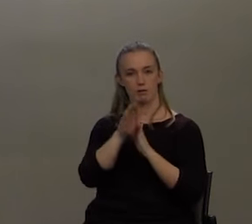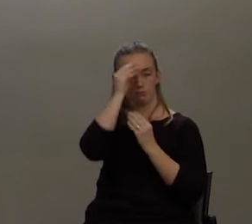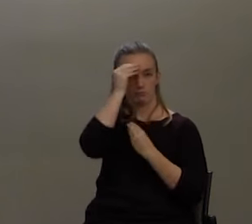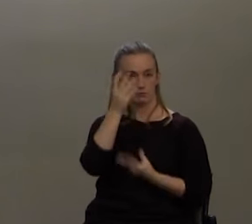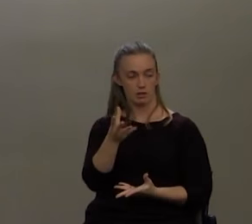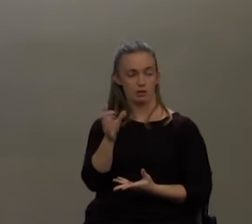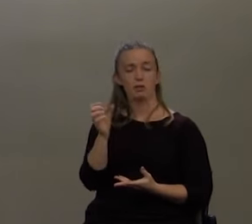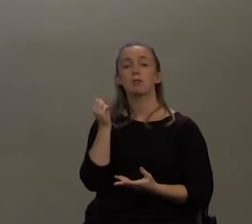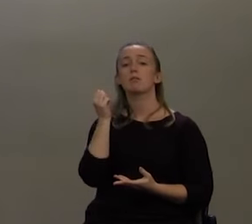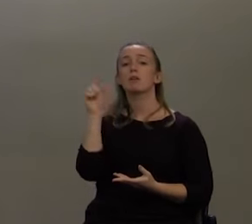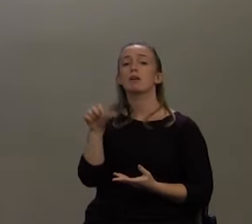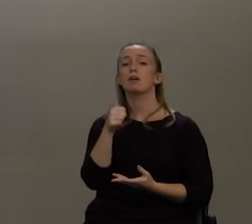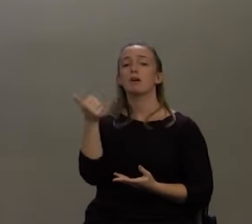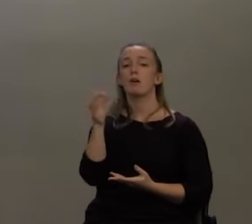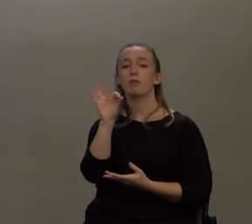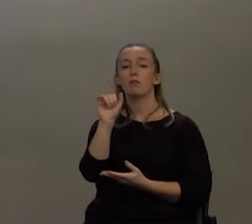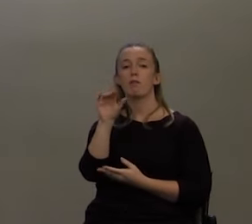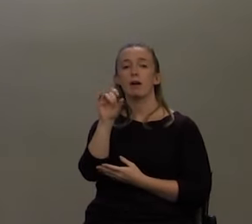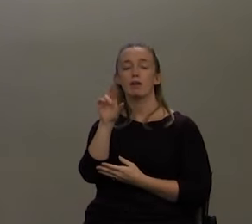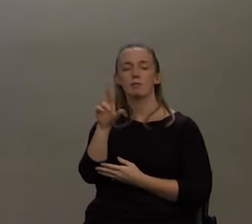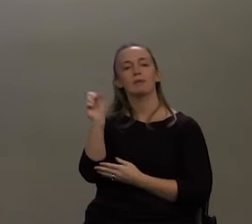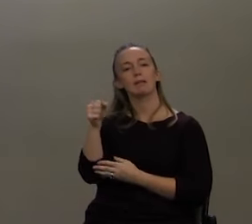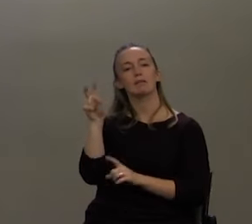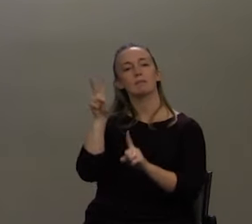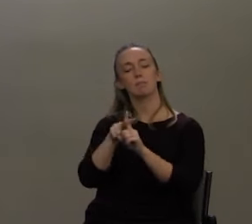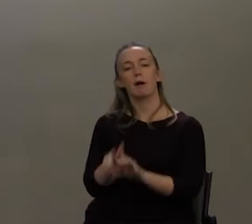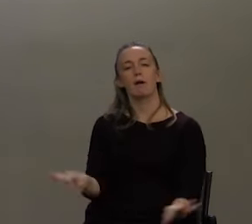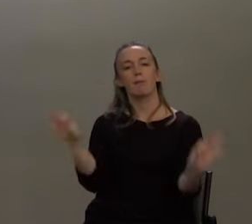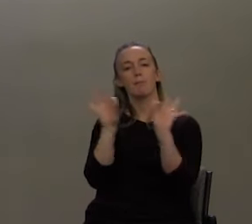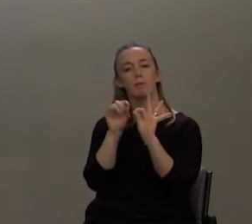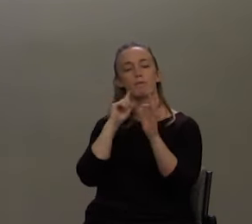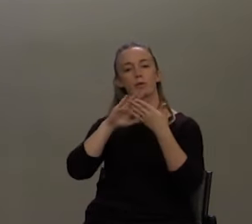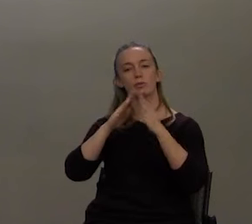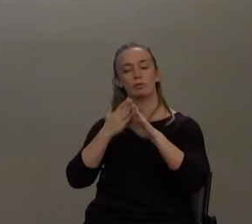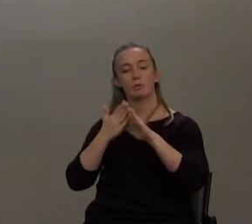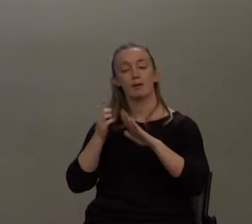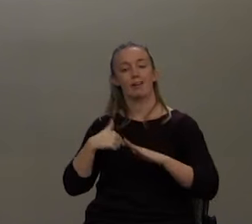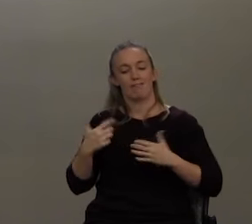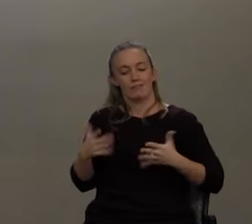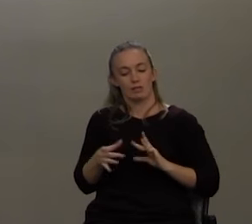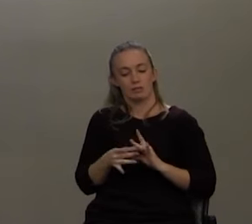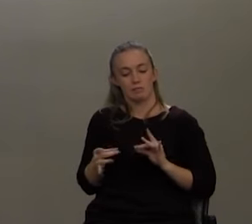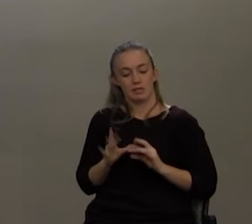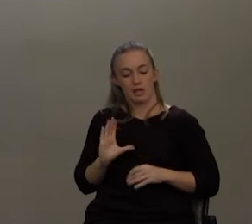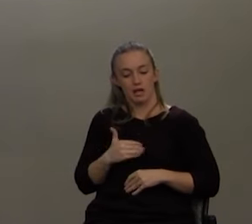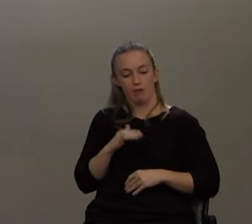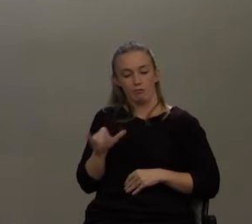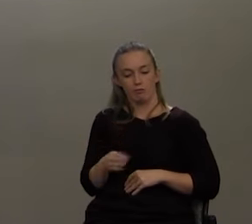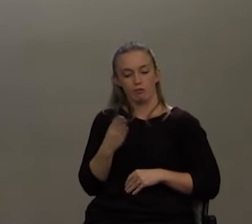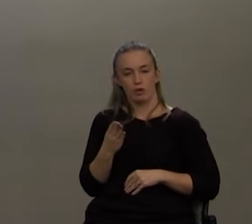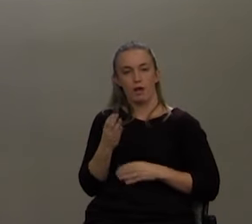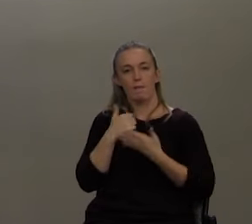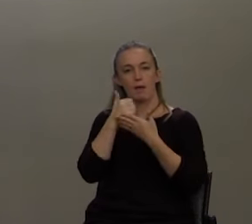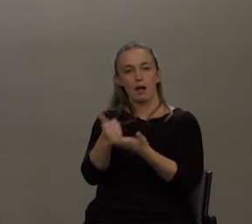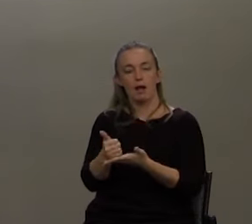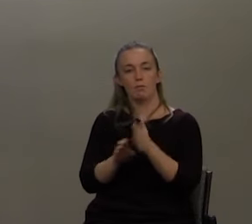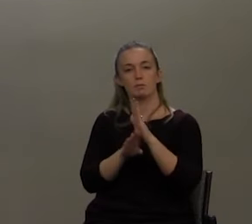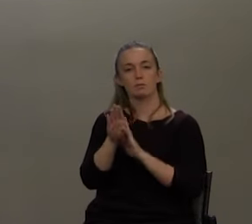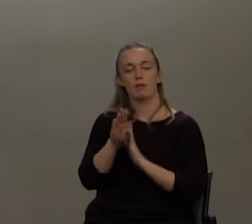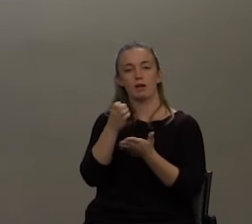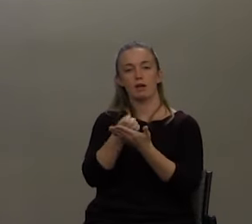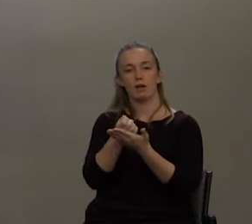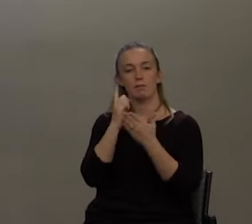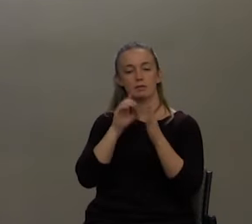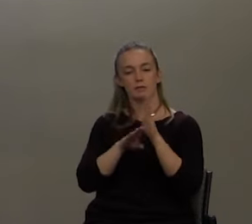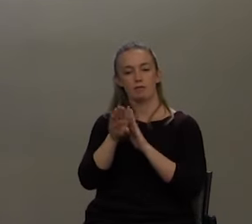here that we recognize are very important to the community, but as I mentioned, our job is to help you create an economic development strategy, and so everything we show you here tonight